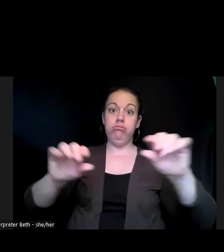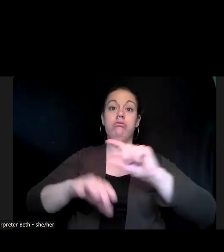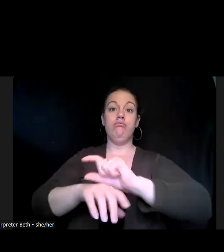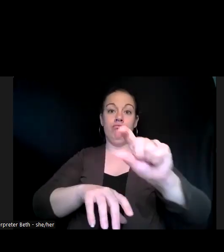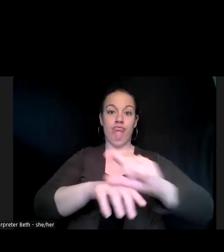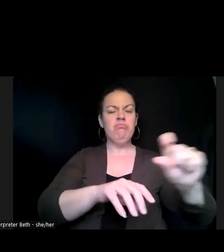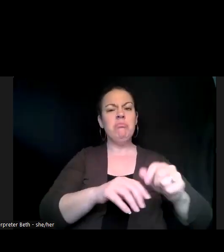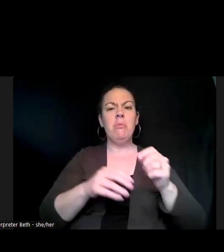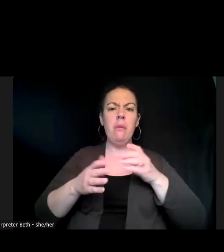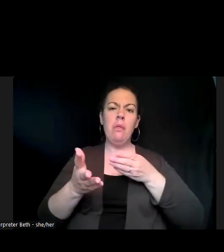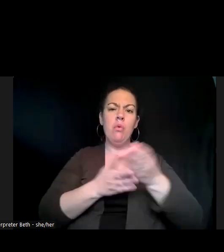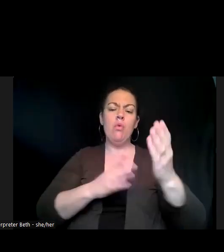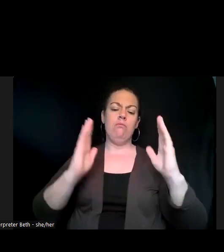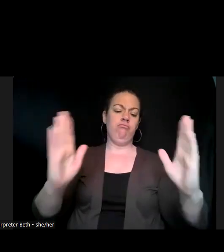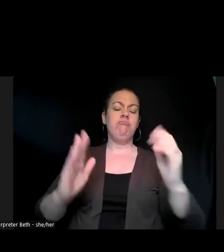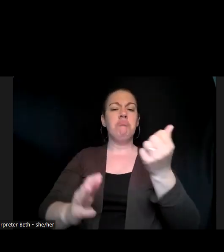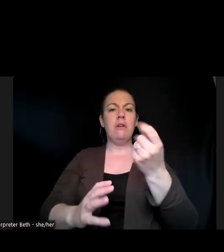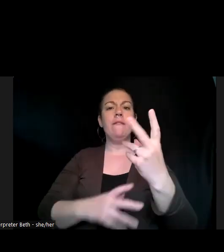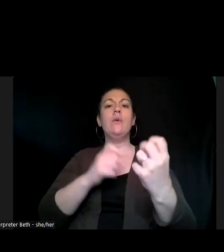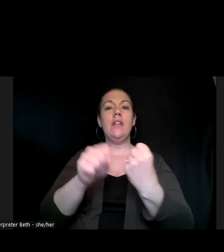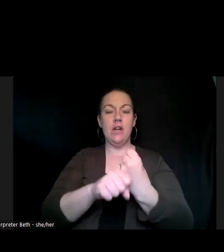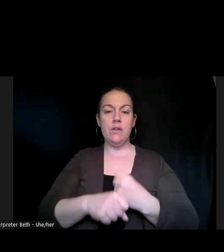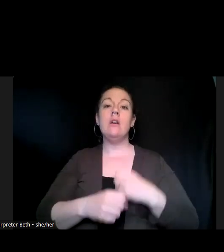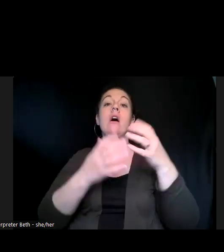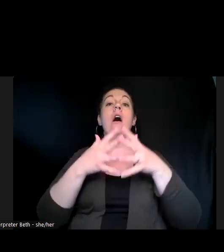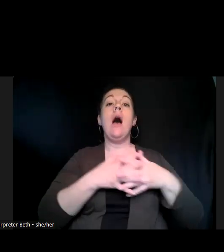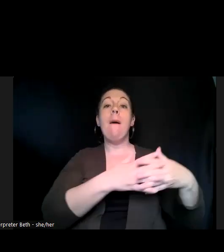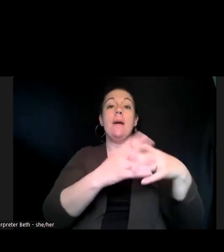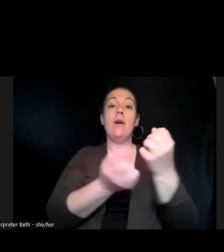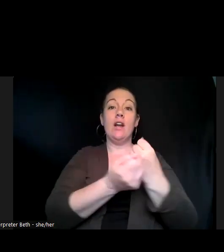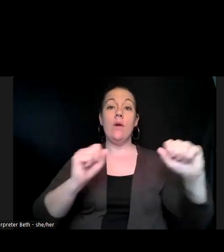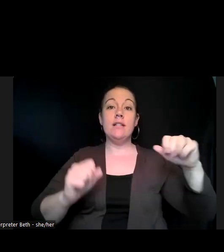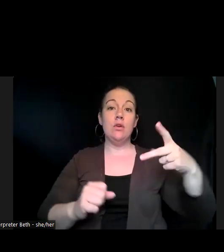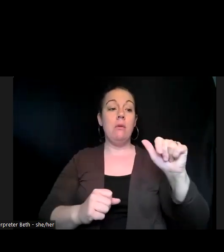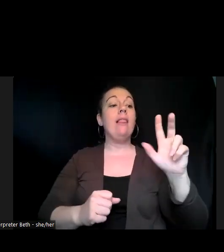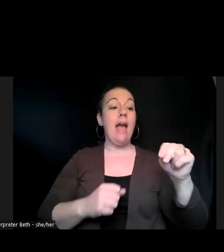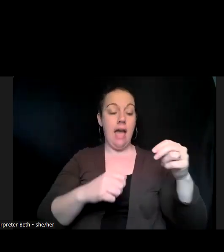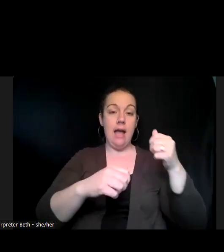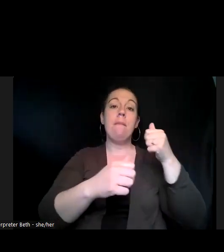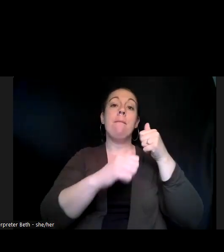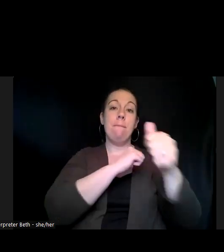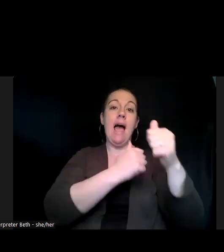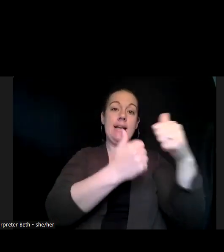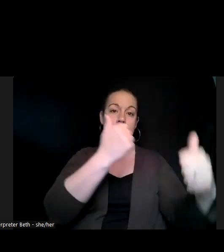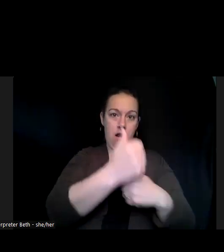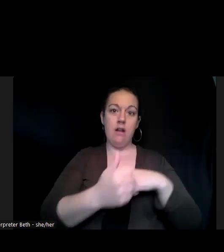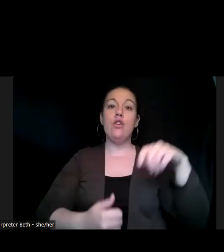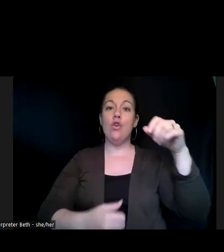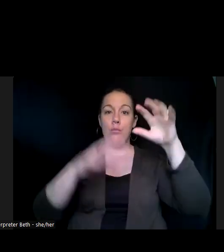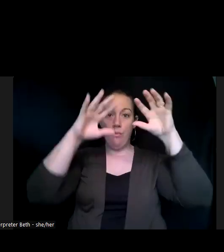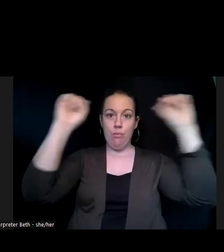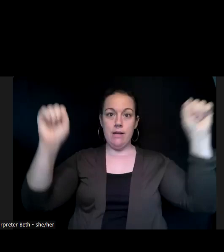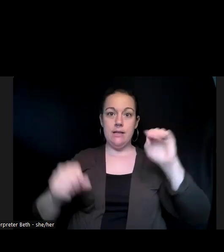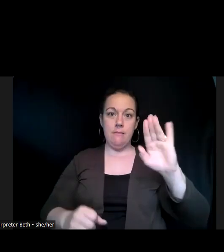The latest amount came from the American Rescue Plan that was passed under President Biden. And states have until